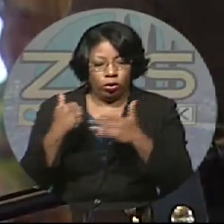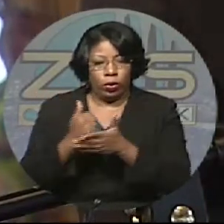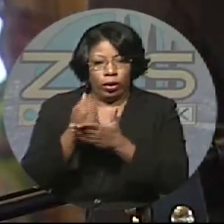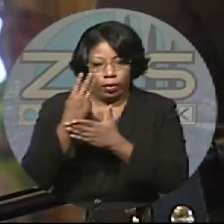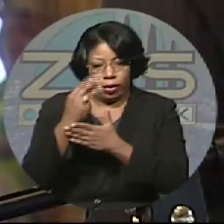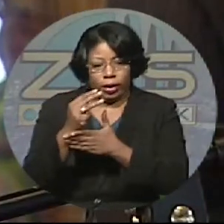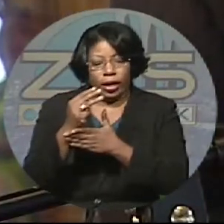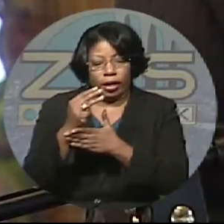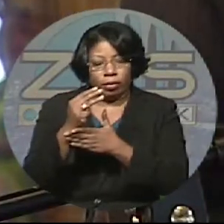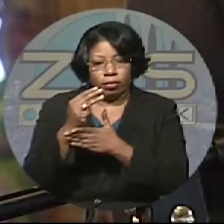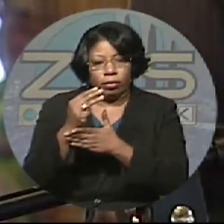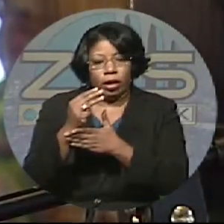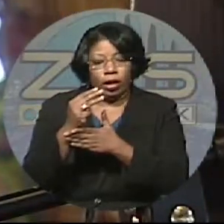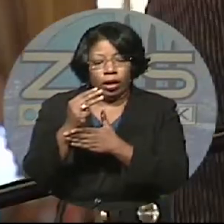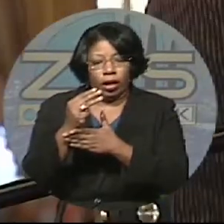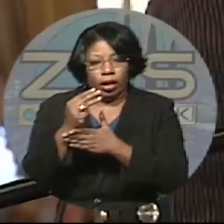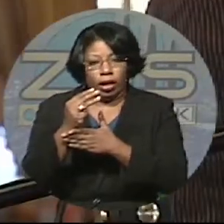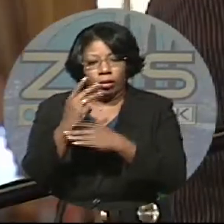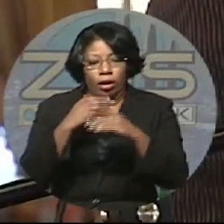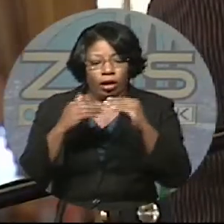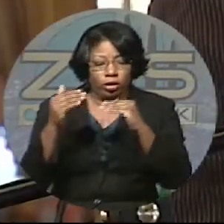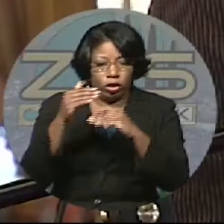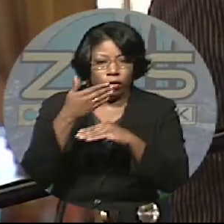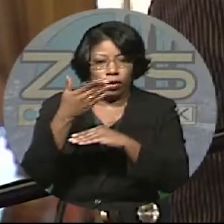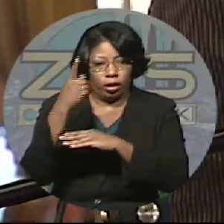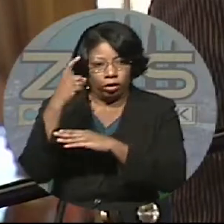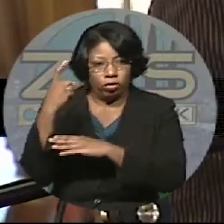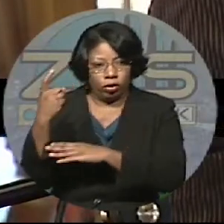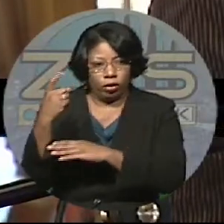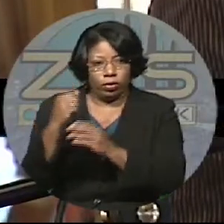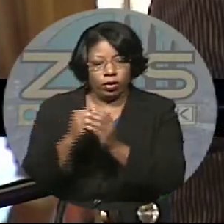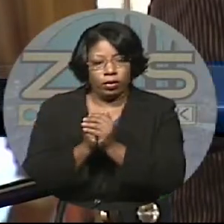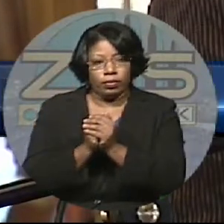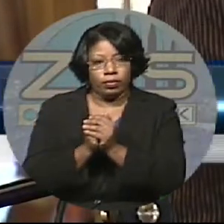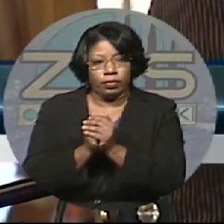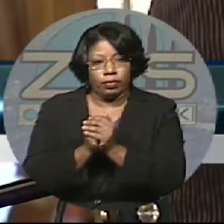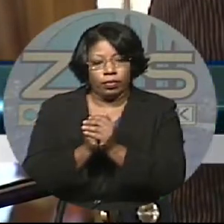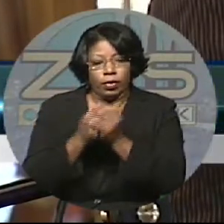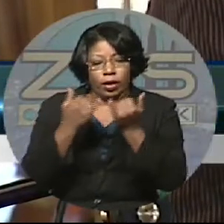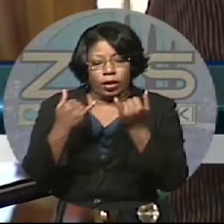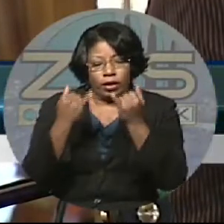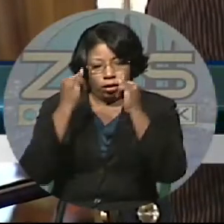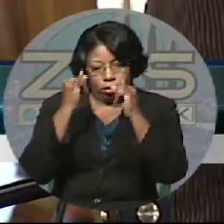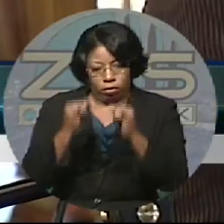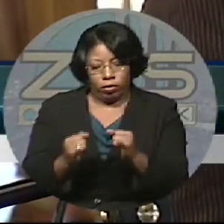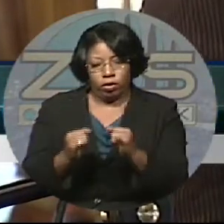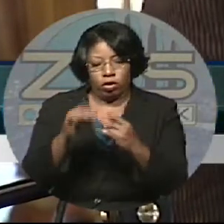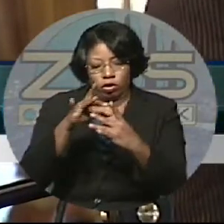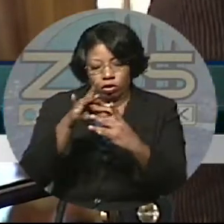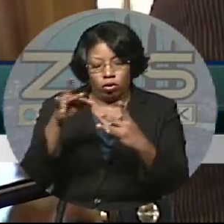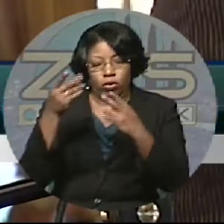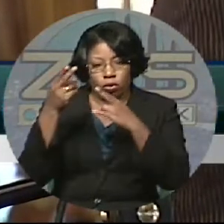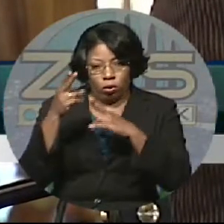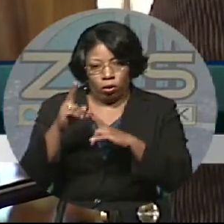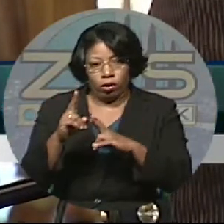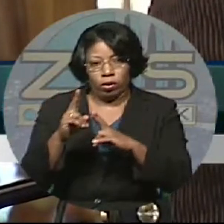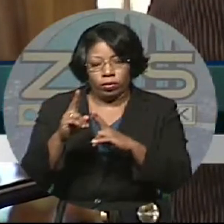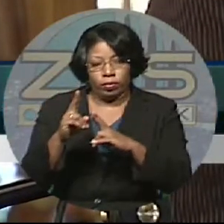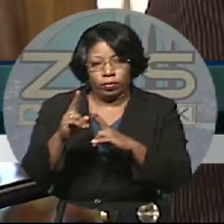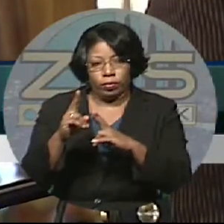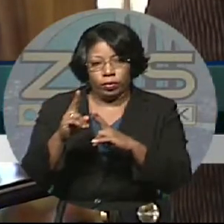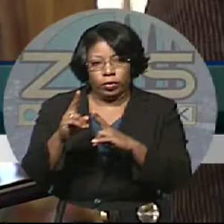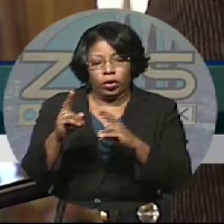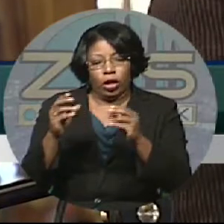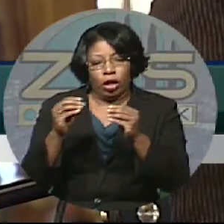dreams that set them apart. These individuals that you have chosen to honor are far more